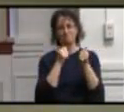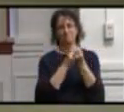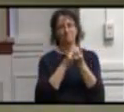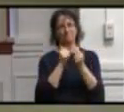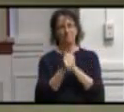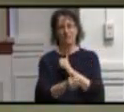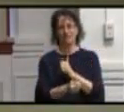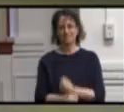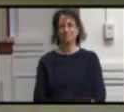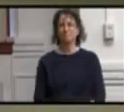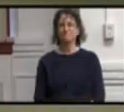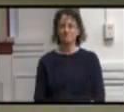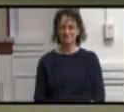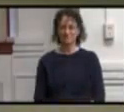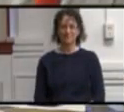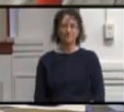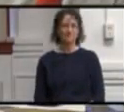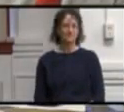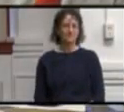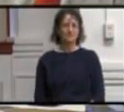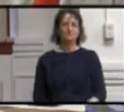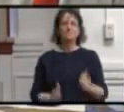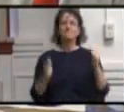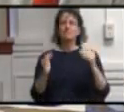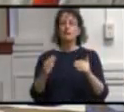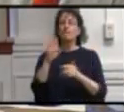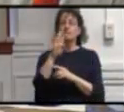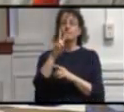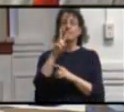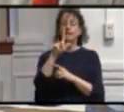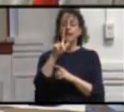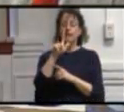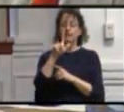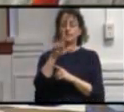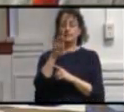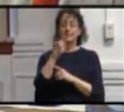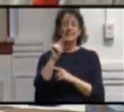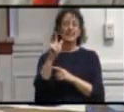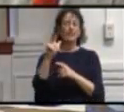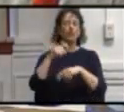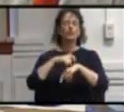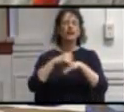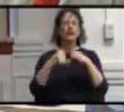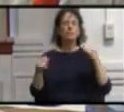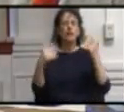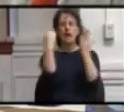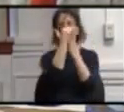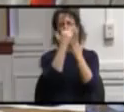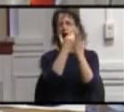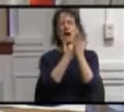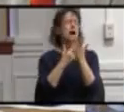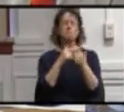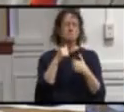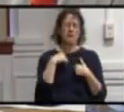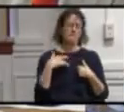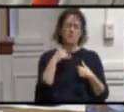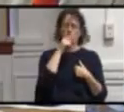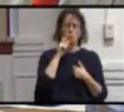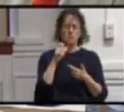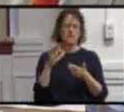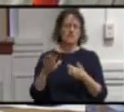Then we have the draft timeline presented by VLCT, and I'm not sure this really needs particular approval, but I will